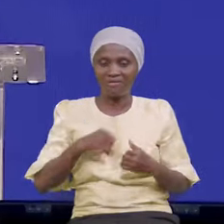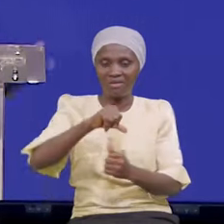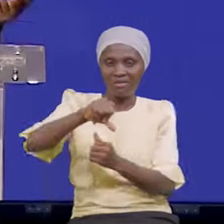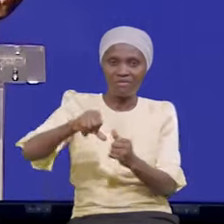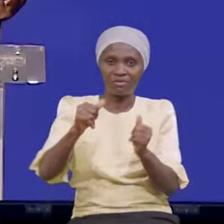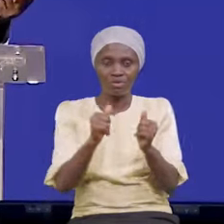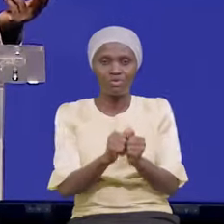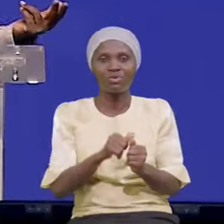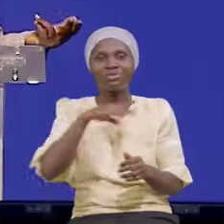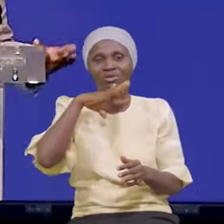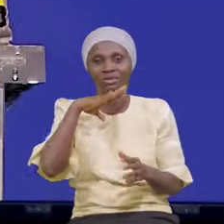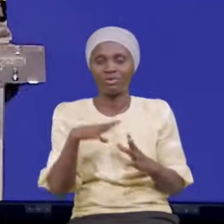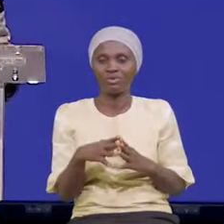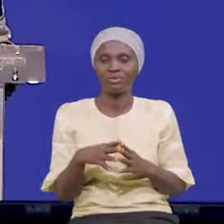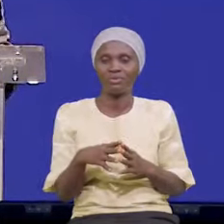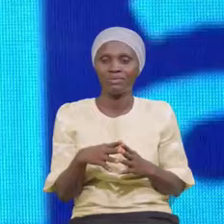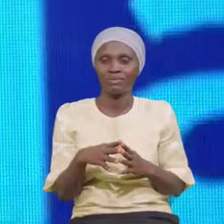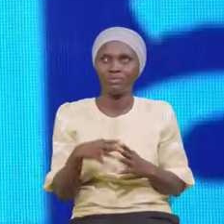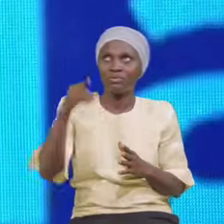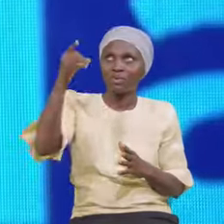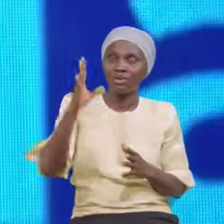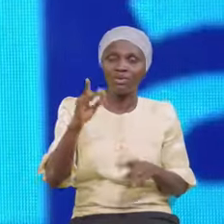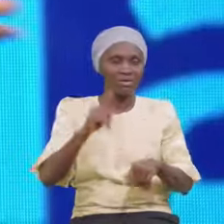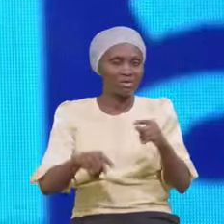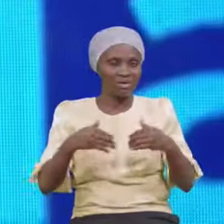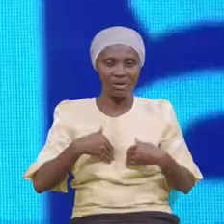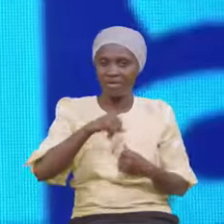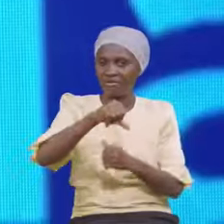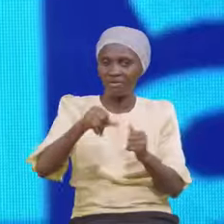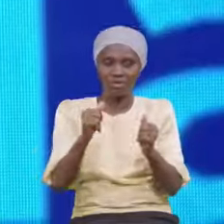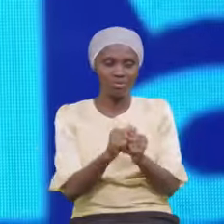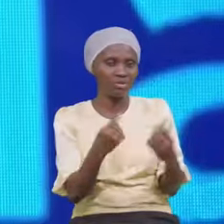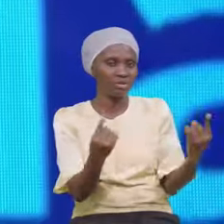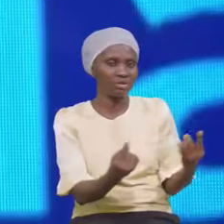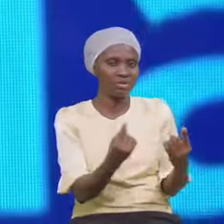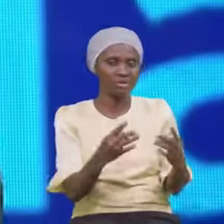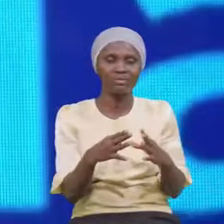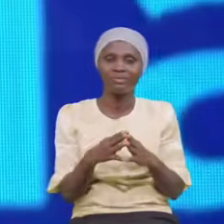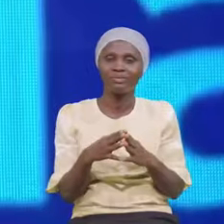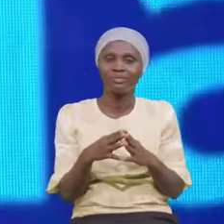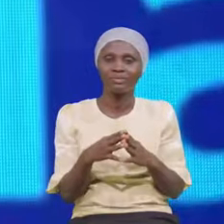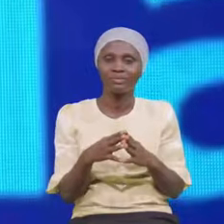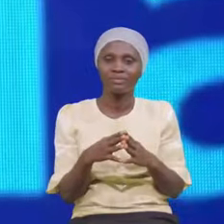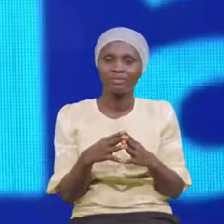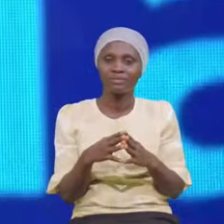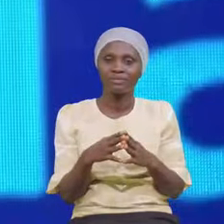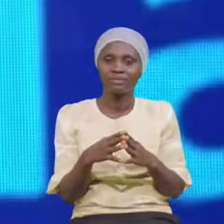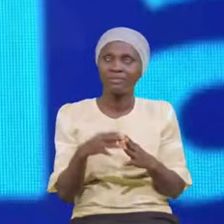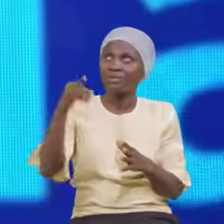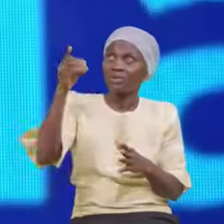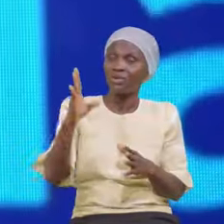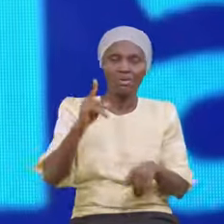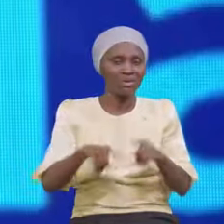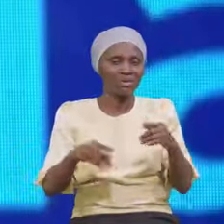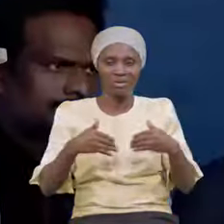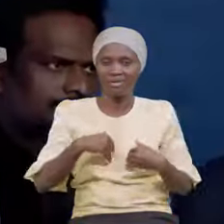narudaito narunito devudu sahavasam cheyale, god cannot have fellowship with sin, devudu paapito paapanto sahavasam cheyale, god cannot